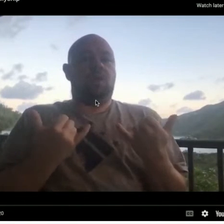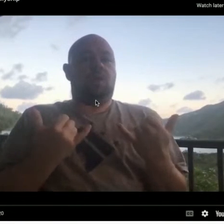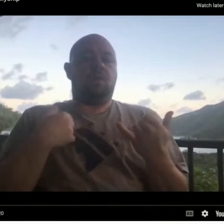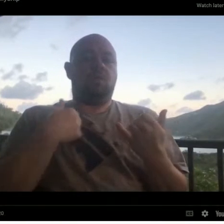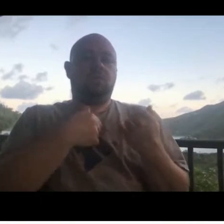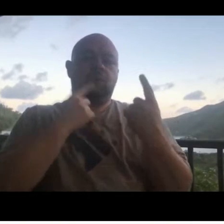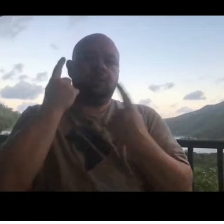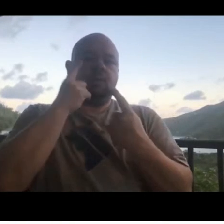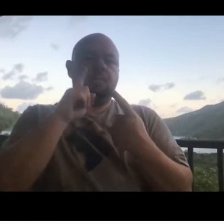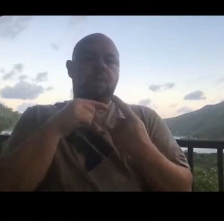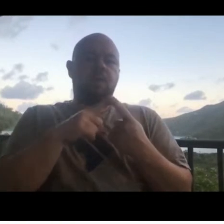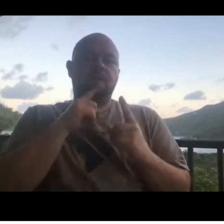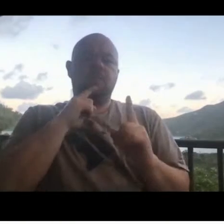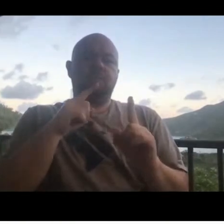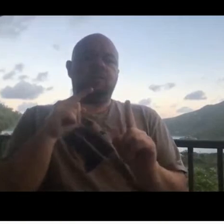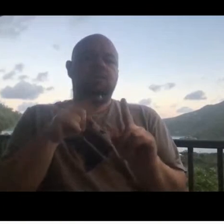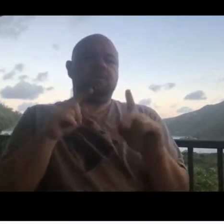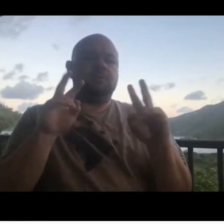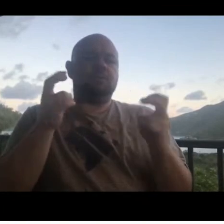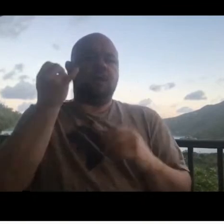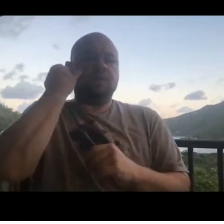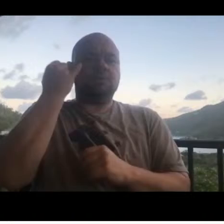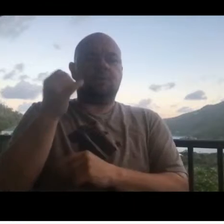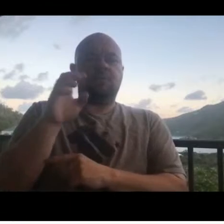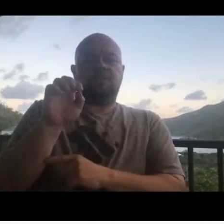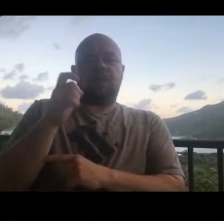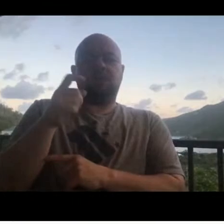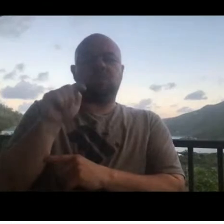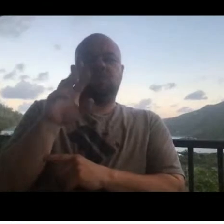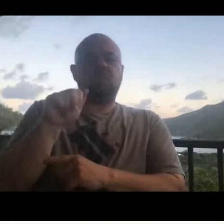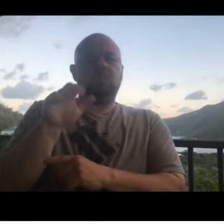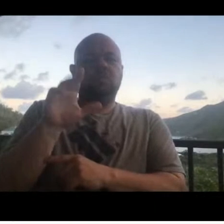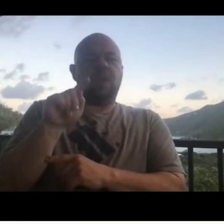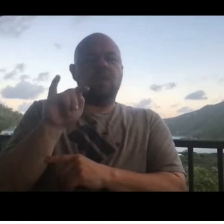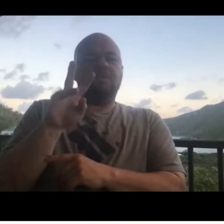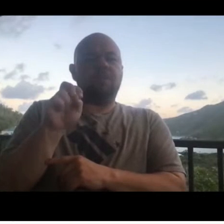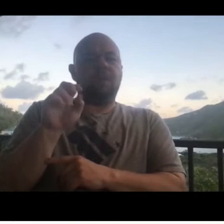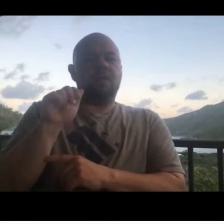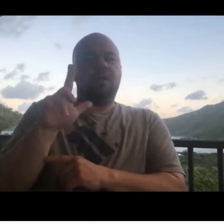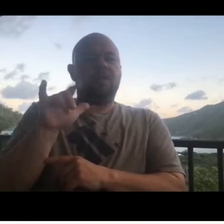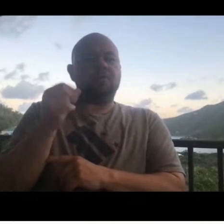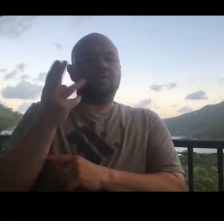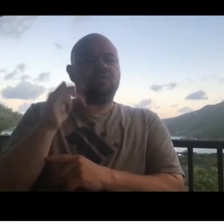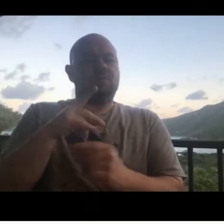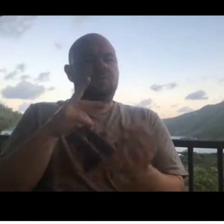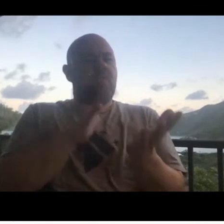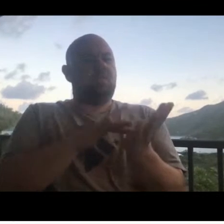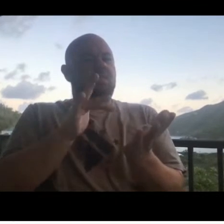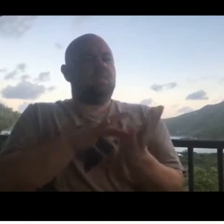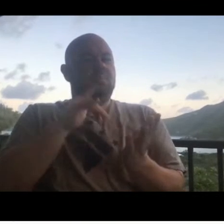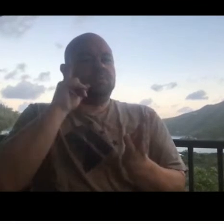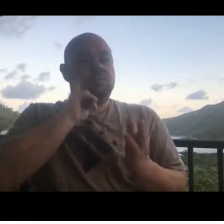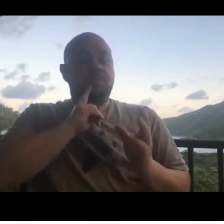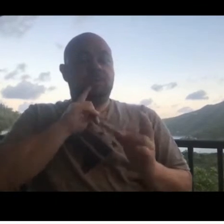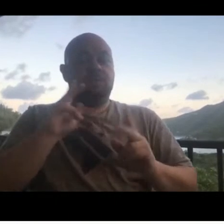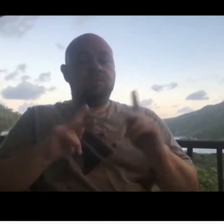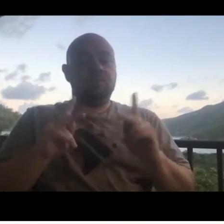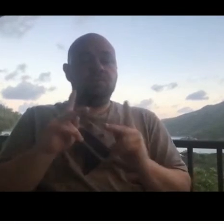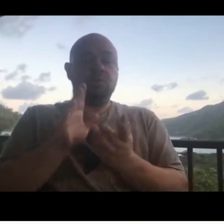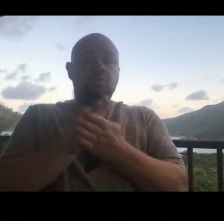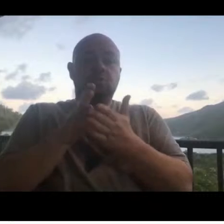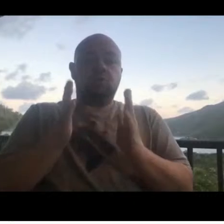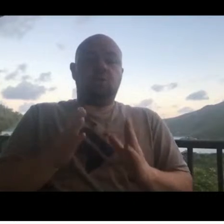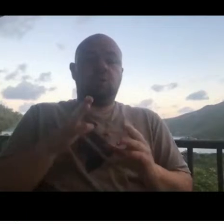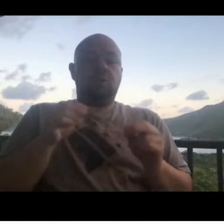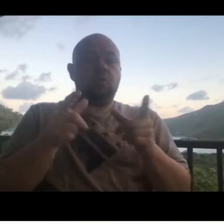When we think about the topic today, we think about this idea of extractive allyship, exploiting